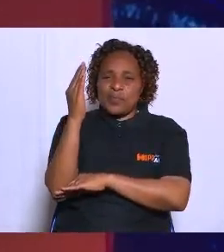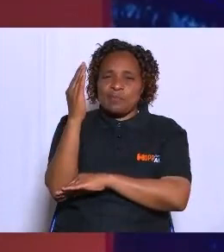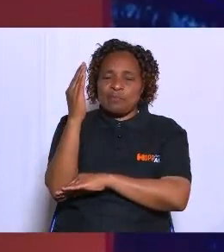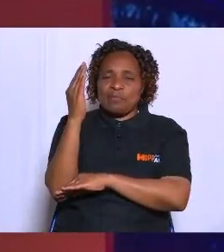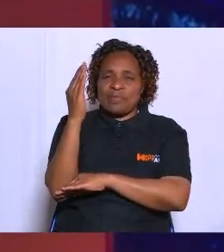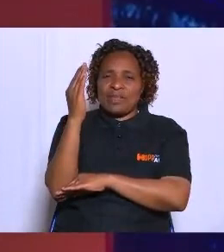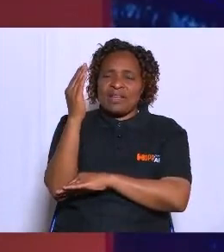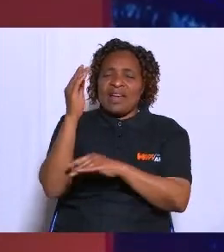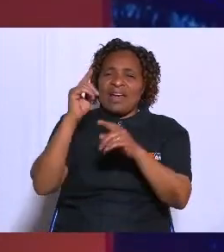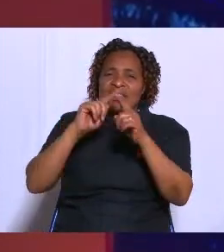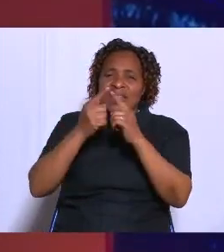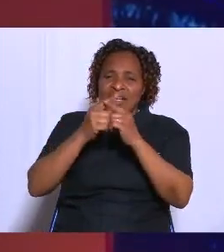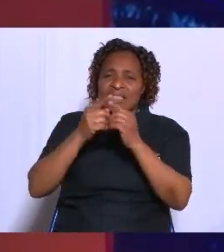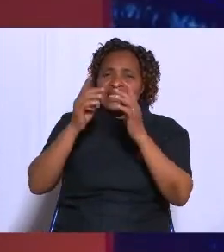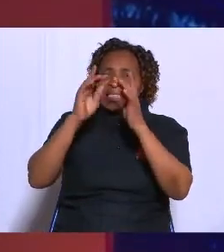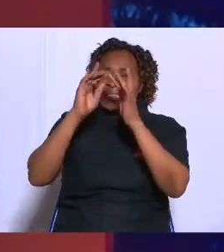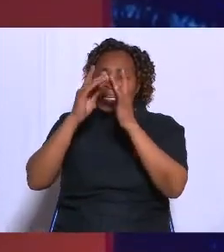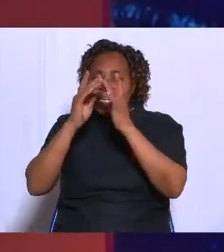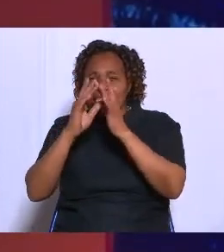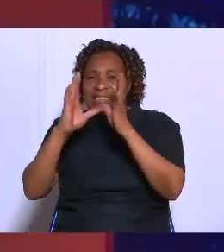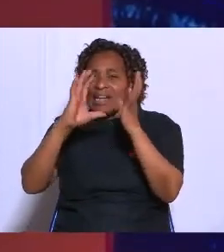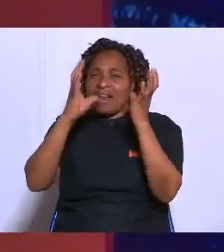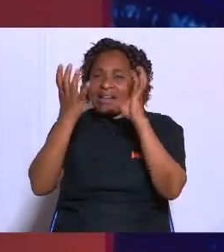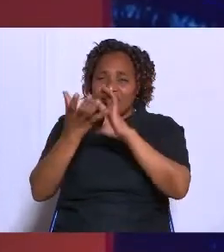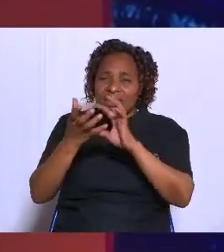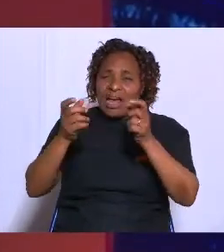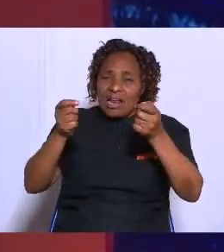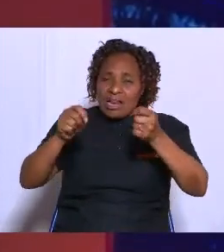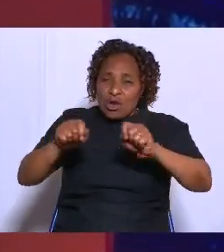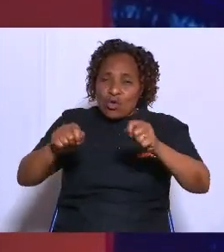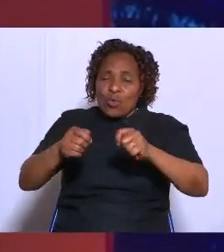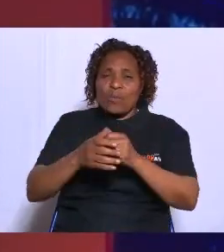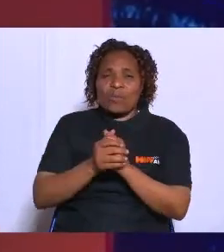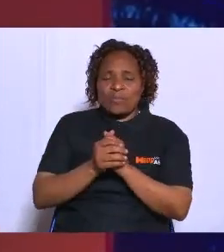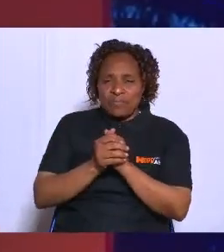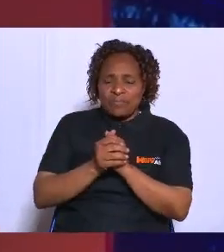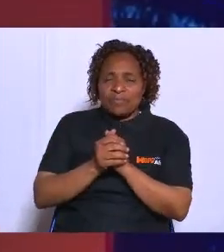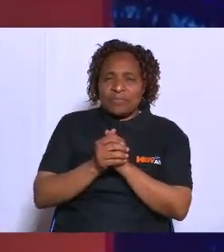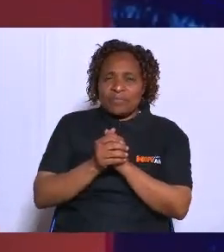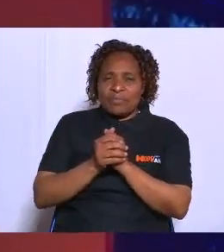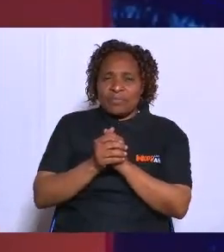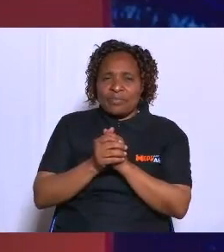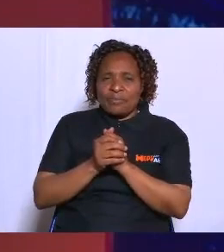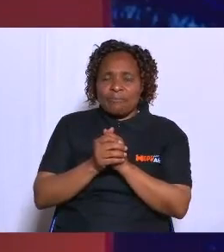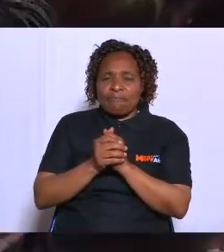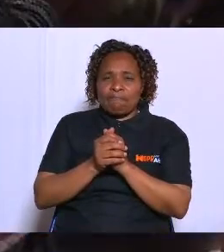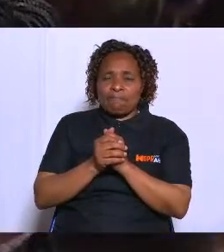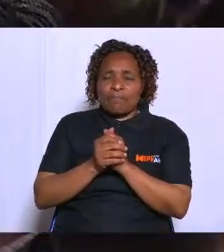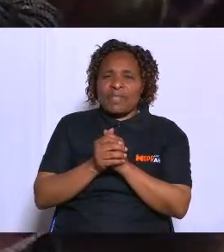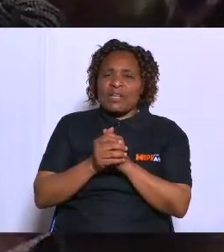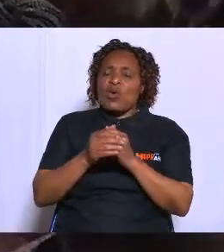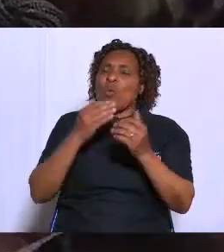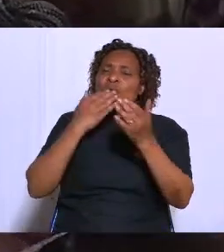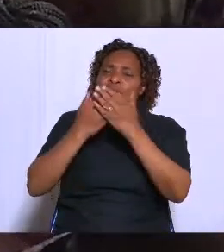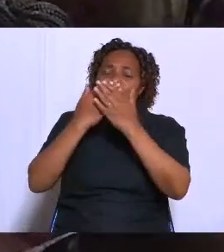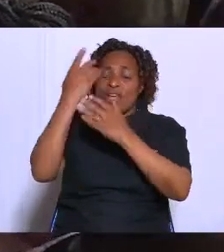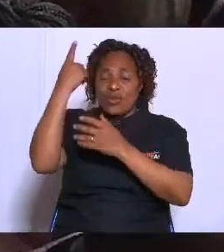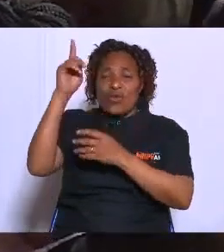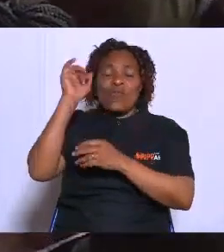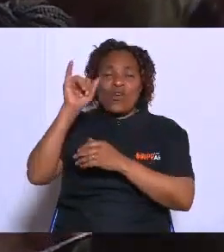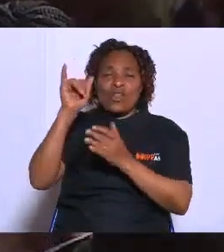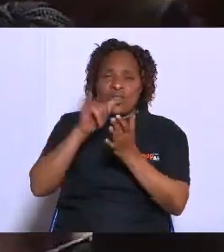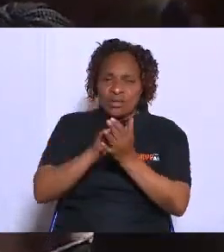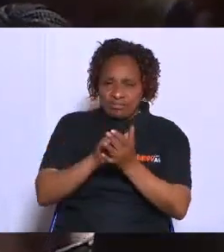on Internet satellite radio Television Satellite in Nigeria internet we thank you for